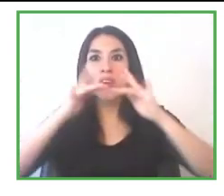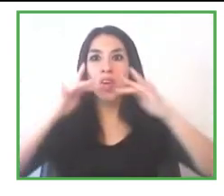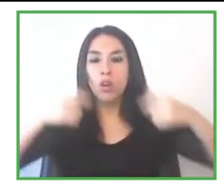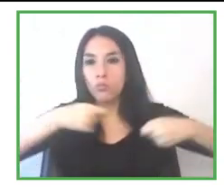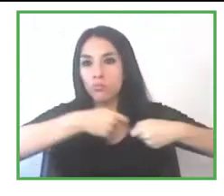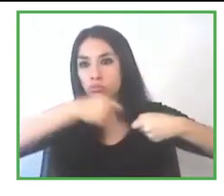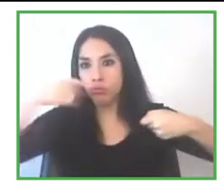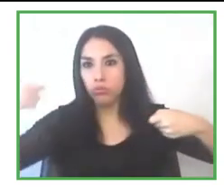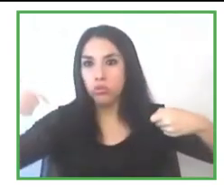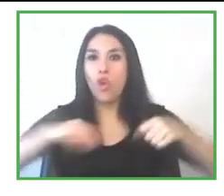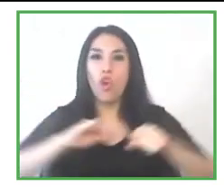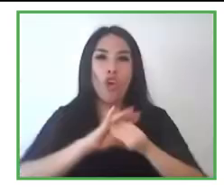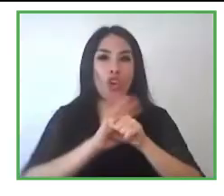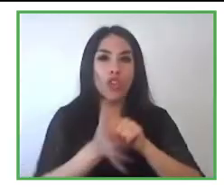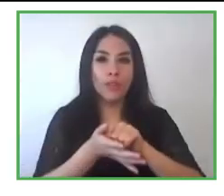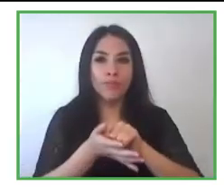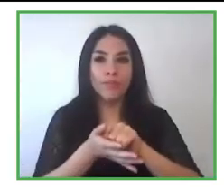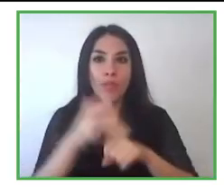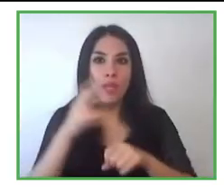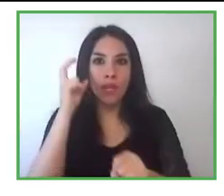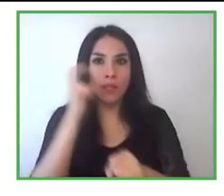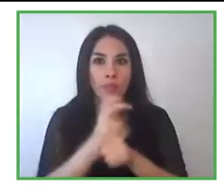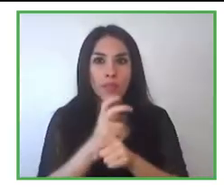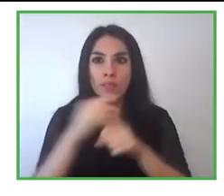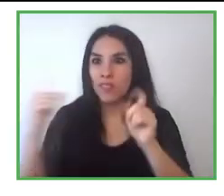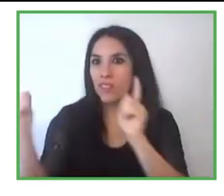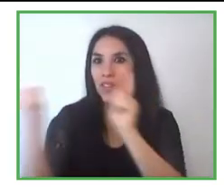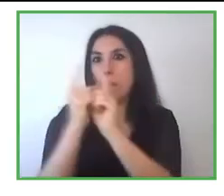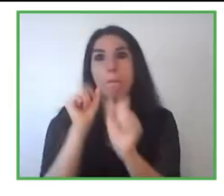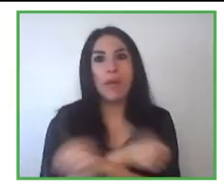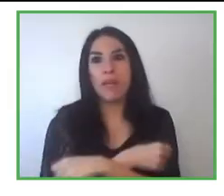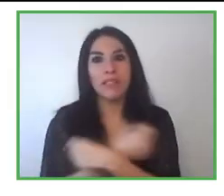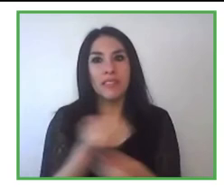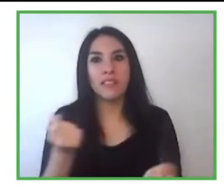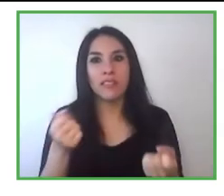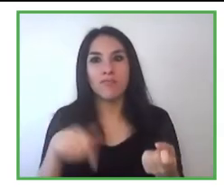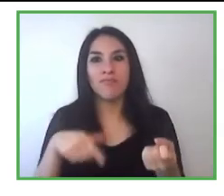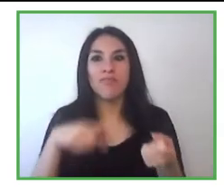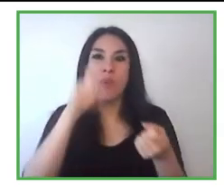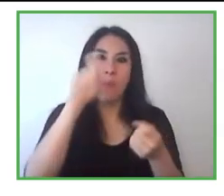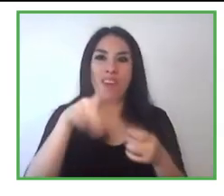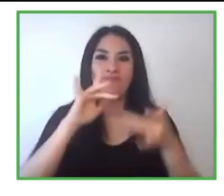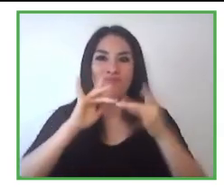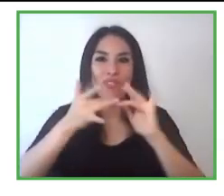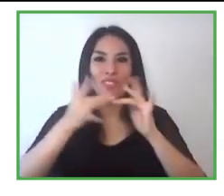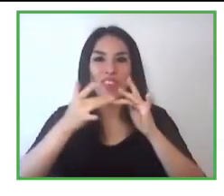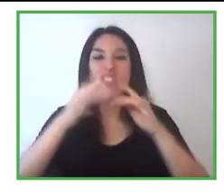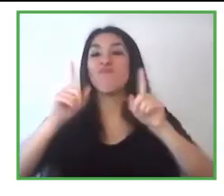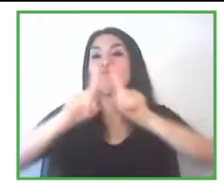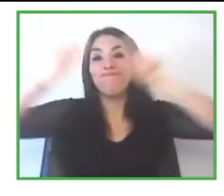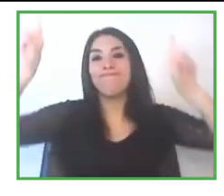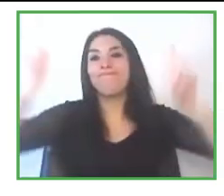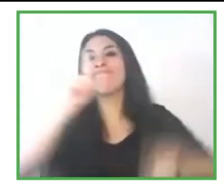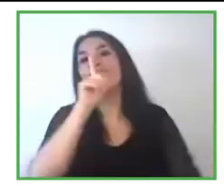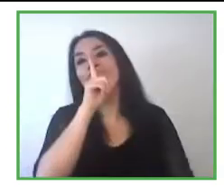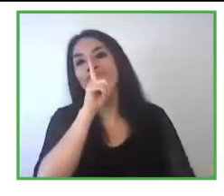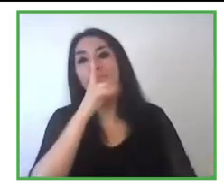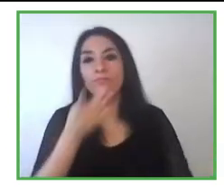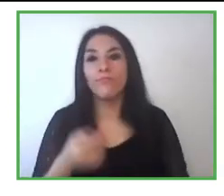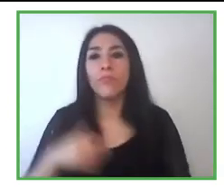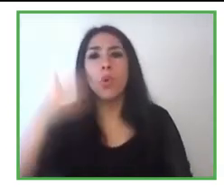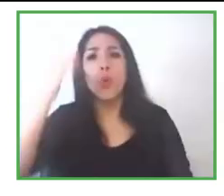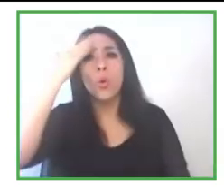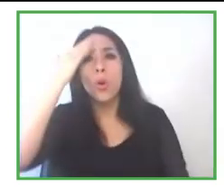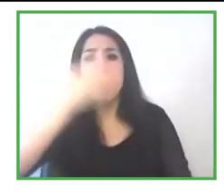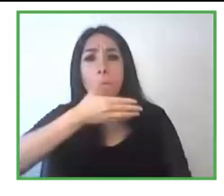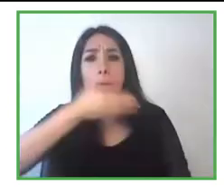because we're living in this pandemic, this program was not in person as it would have been, and it would have been